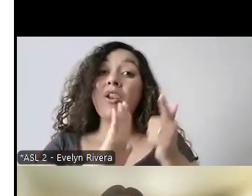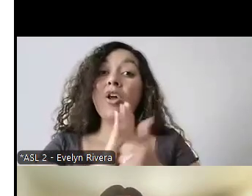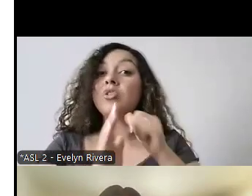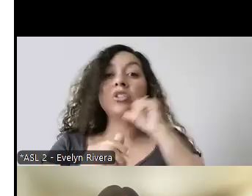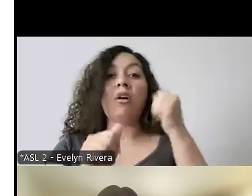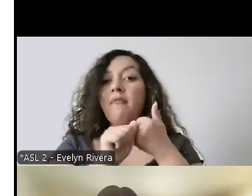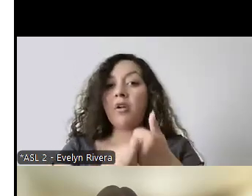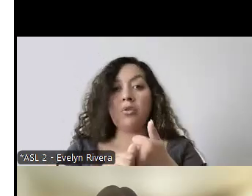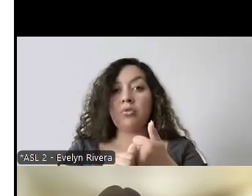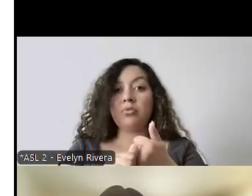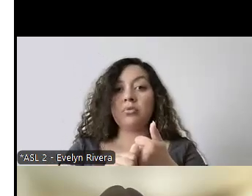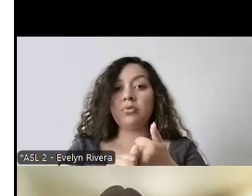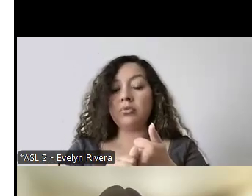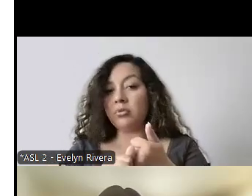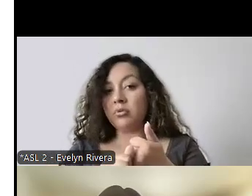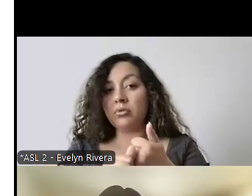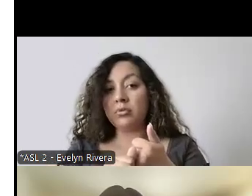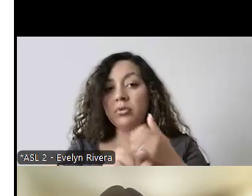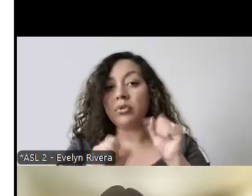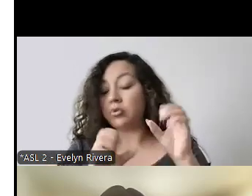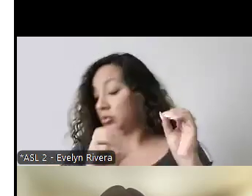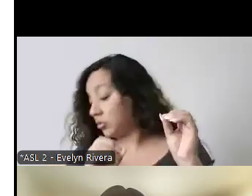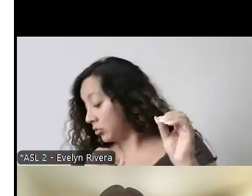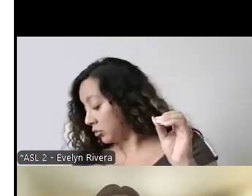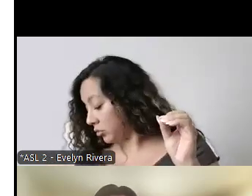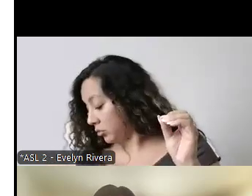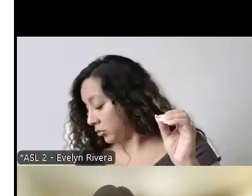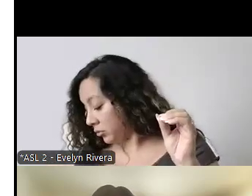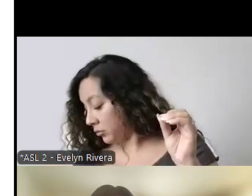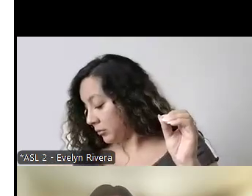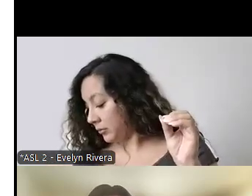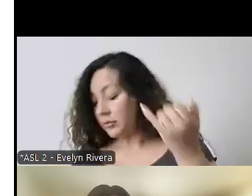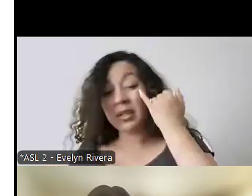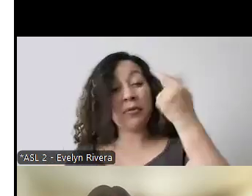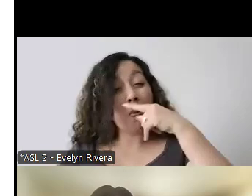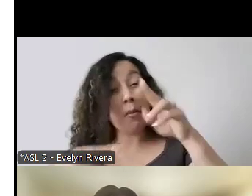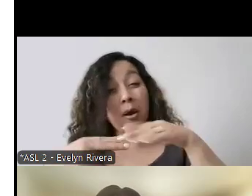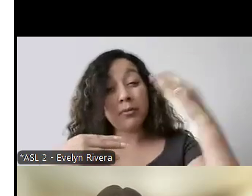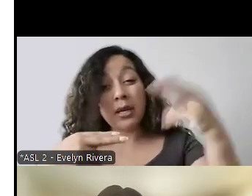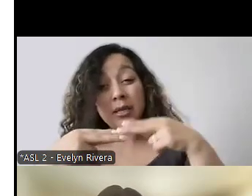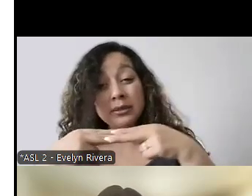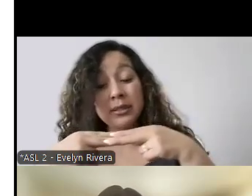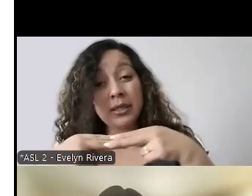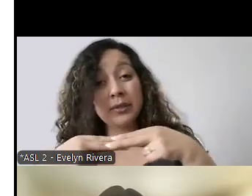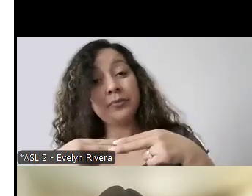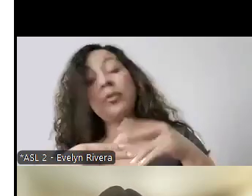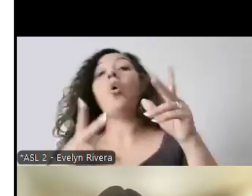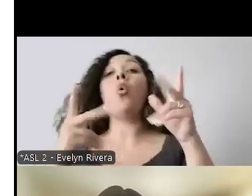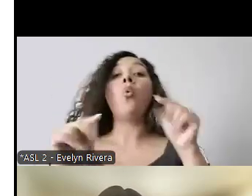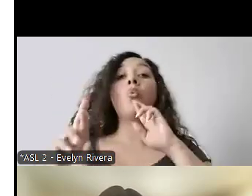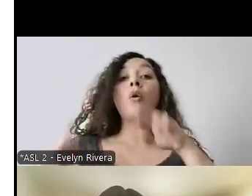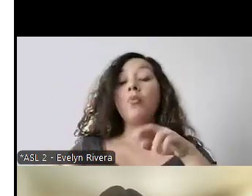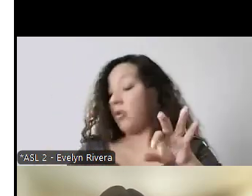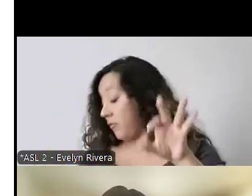followed. So essentially, oh, if you can move to the next slide. So what the report found in terms